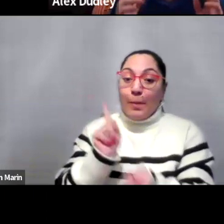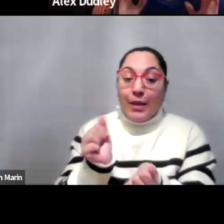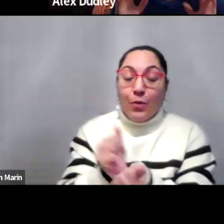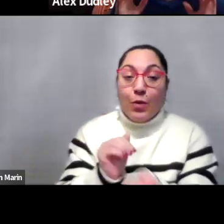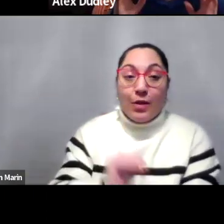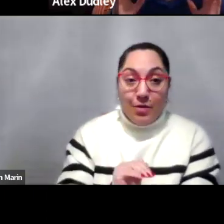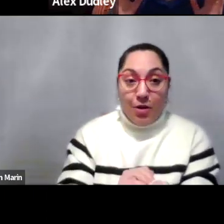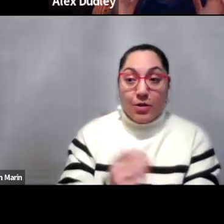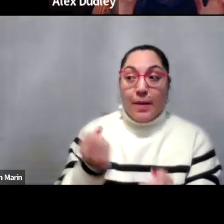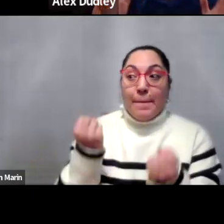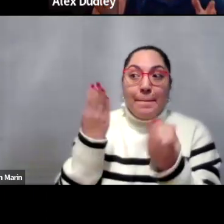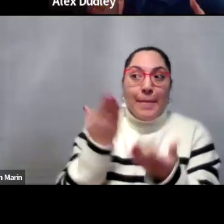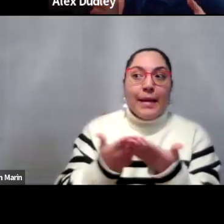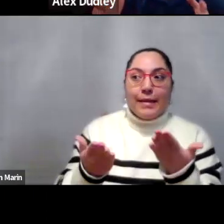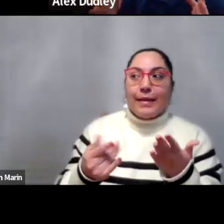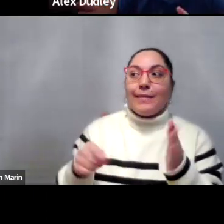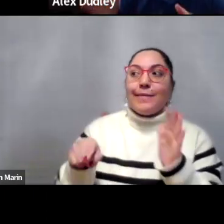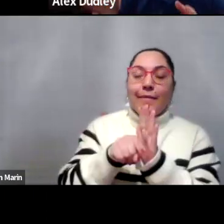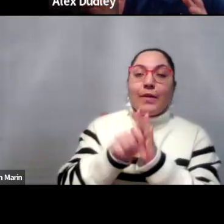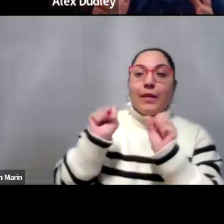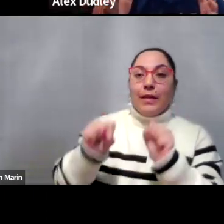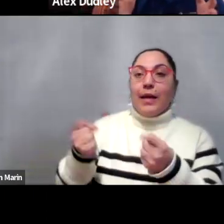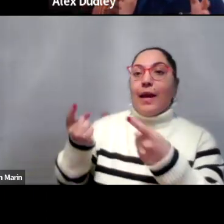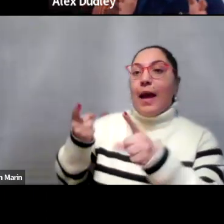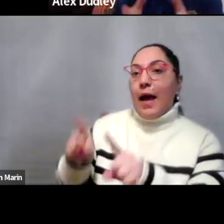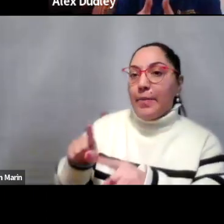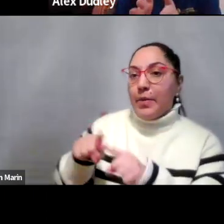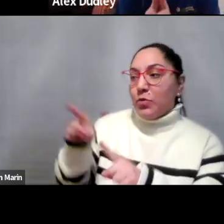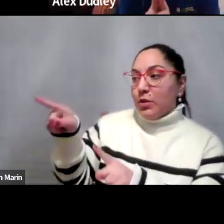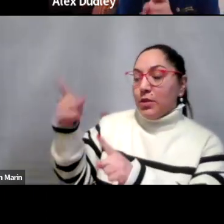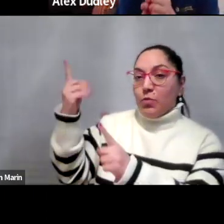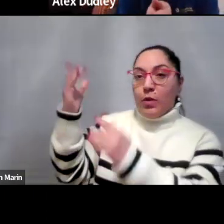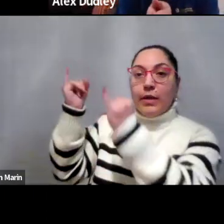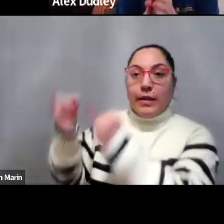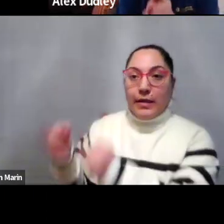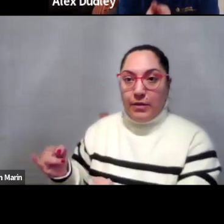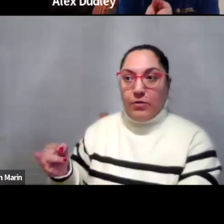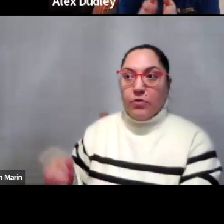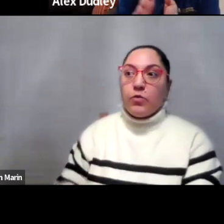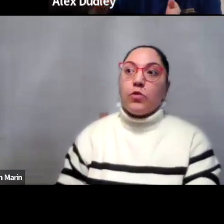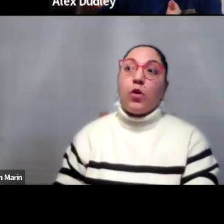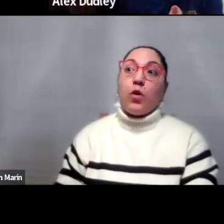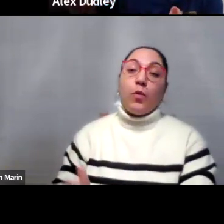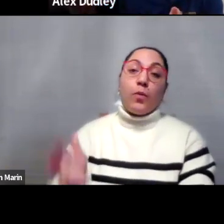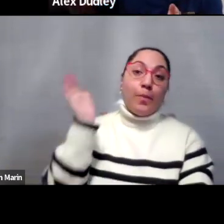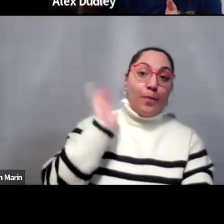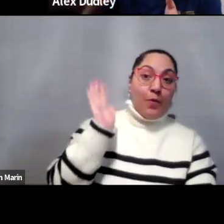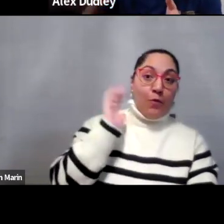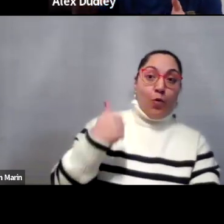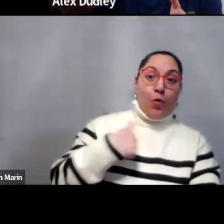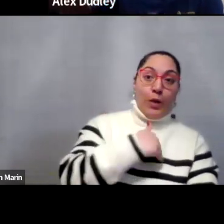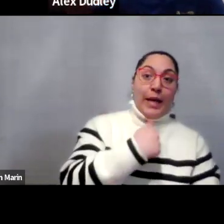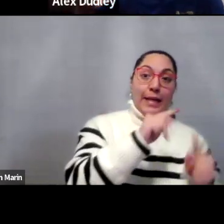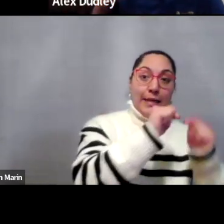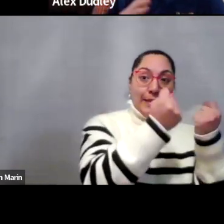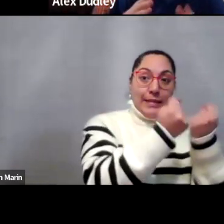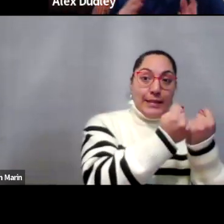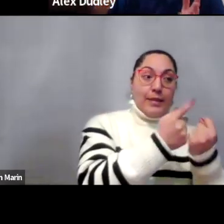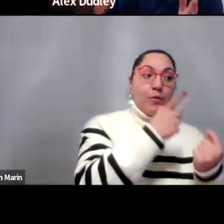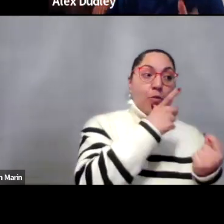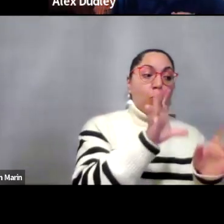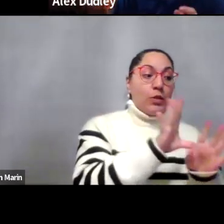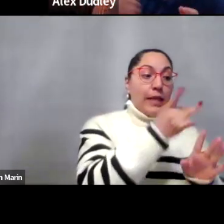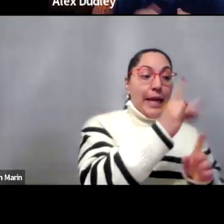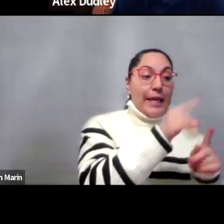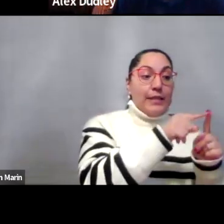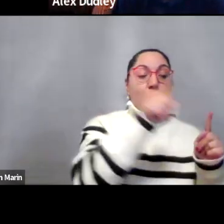individual. We used to have a team that served people as young as 18 into their 26, 27,